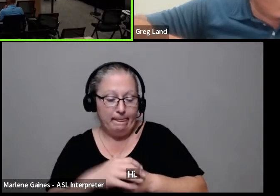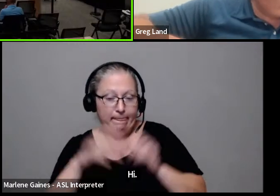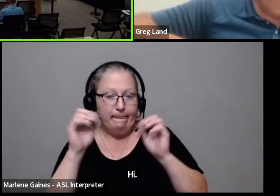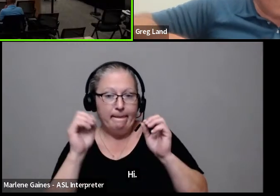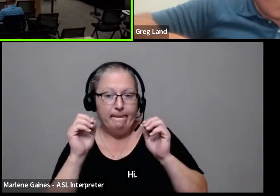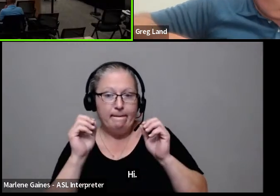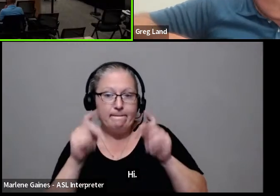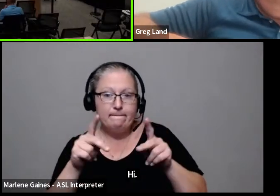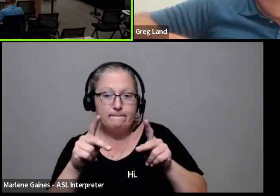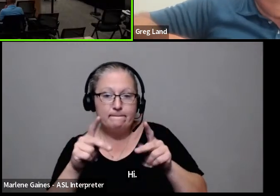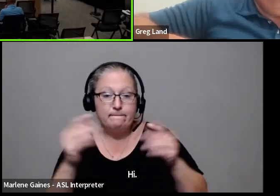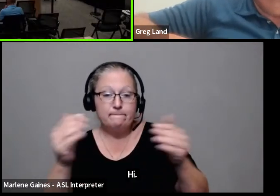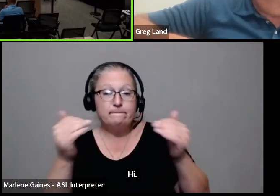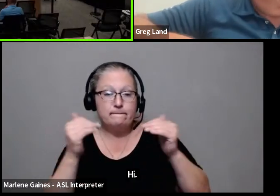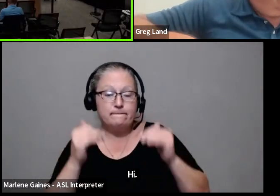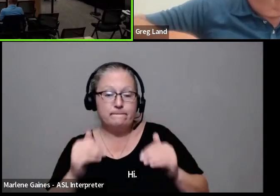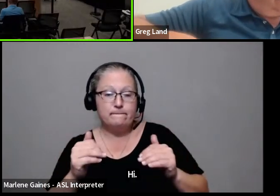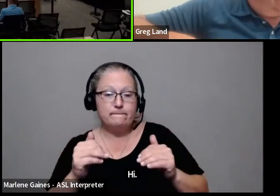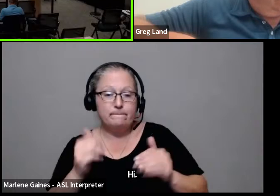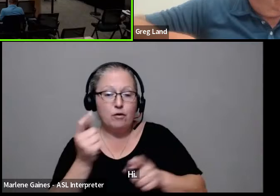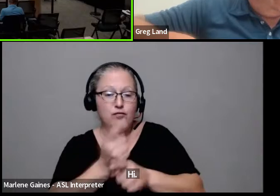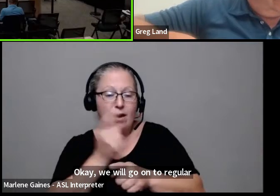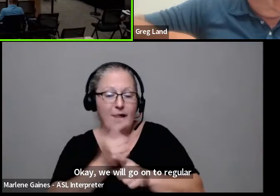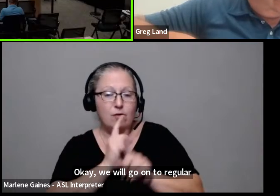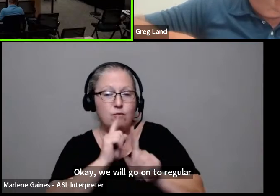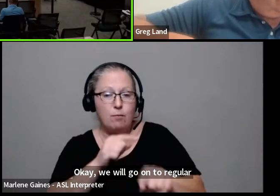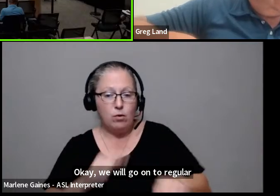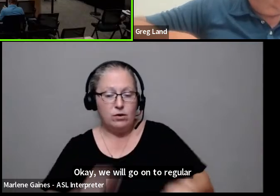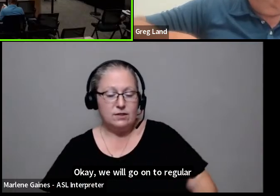Okay, we will go on to regular reports.